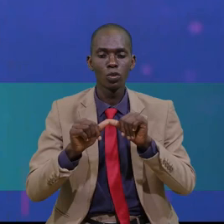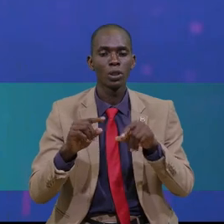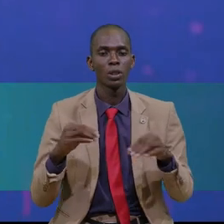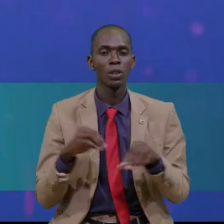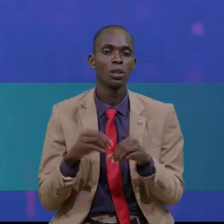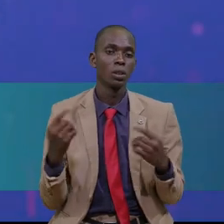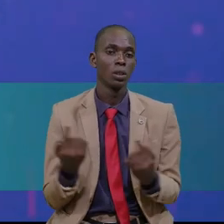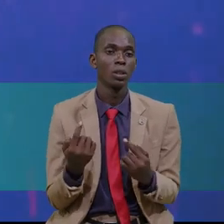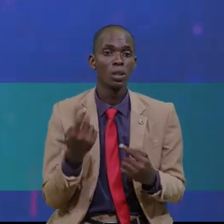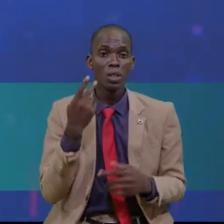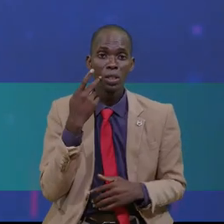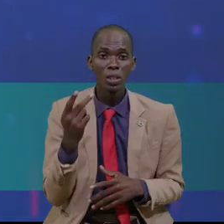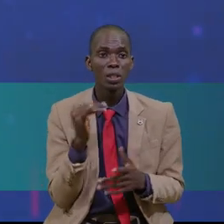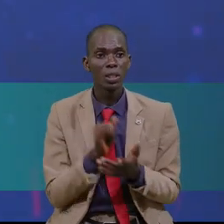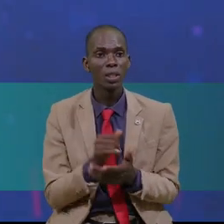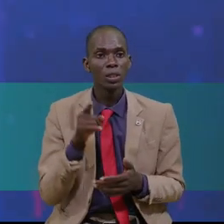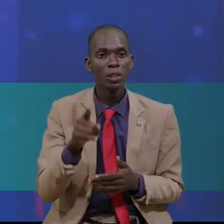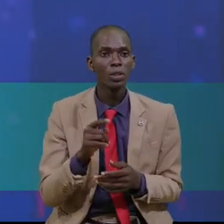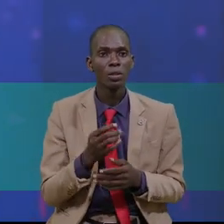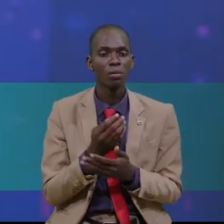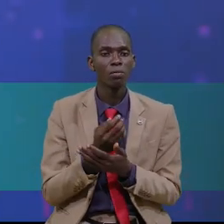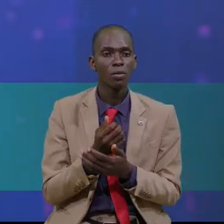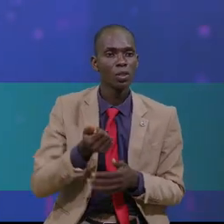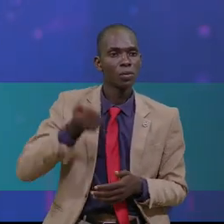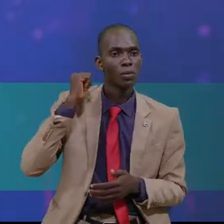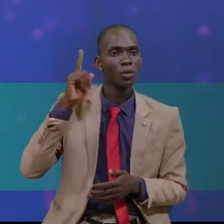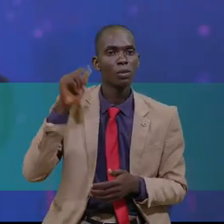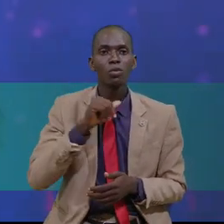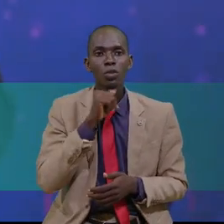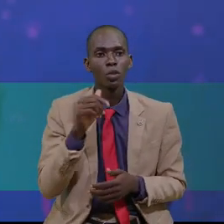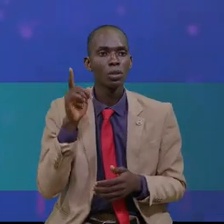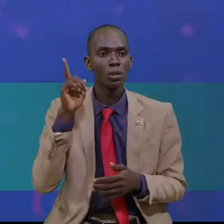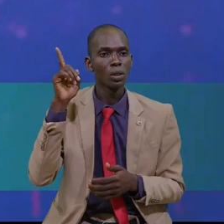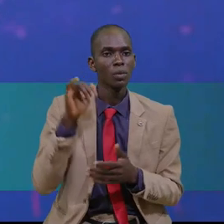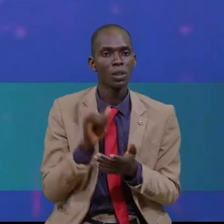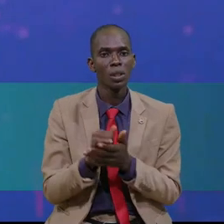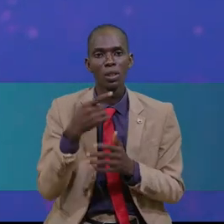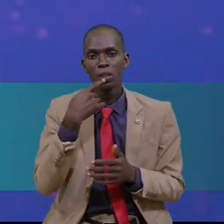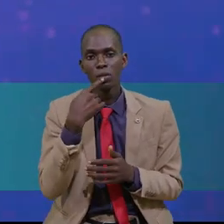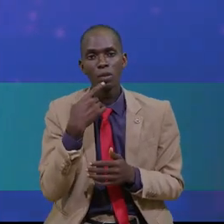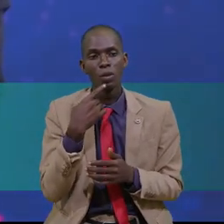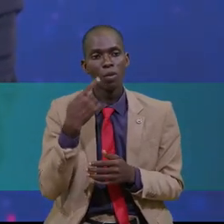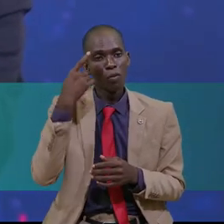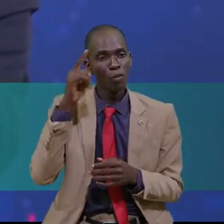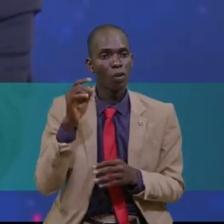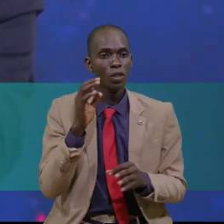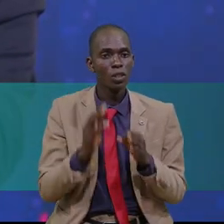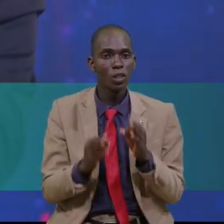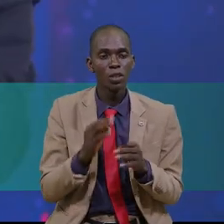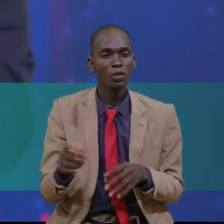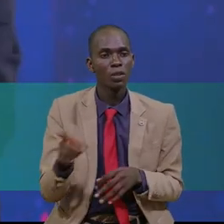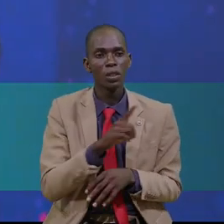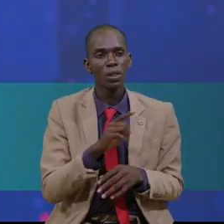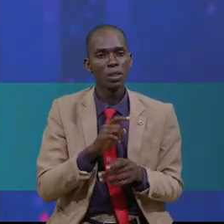that she refused not him that speaketh. Present tense. For if they escape not,